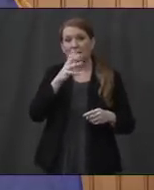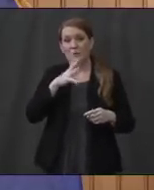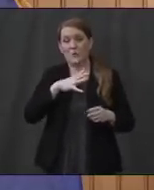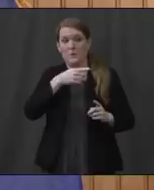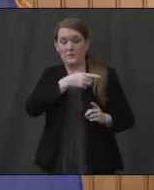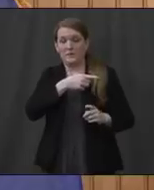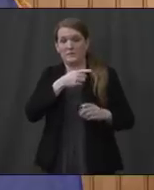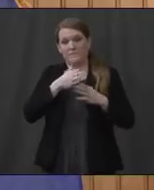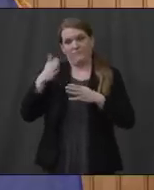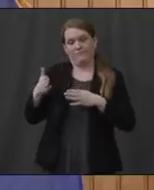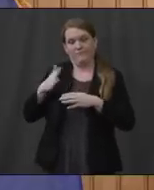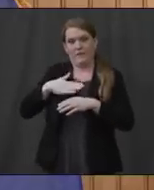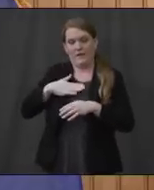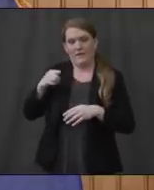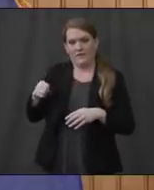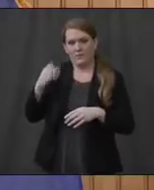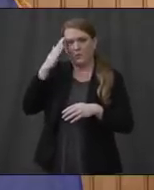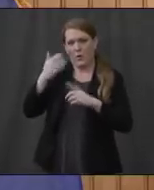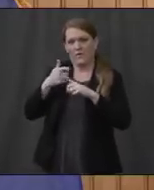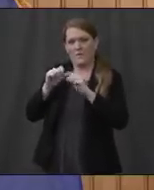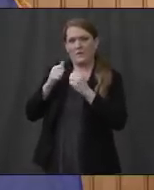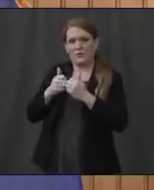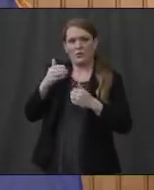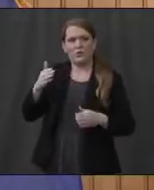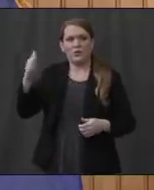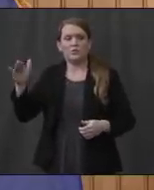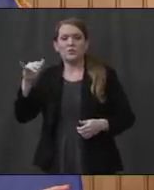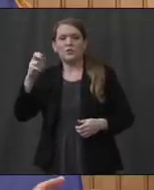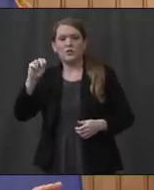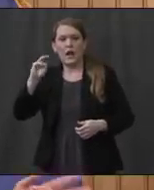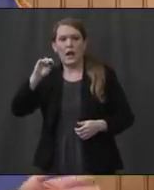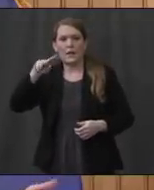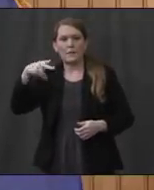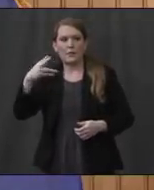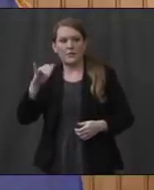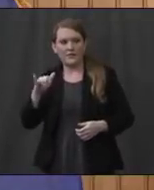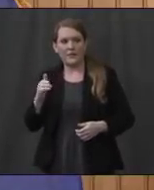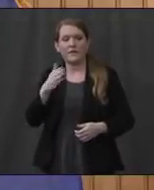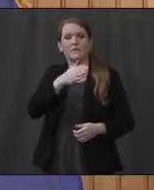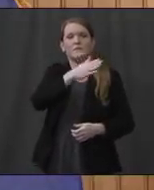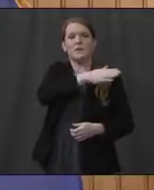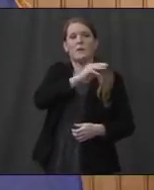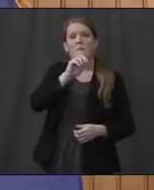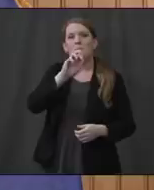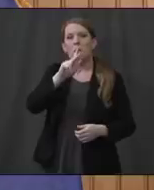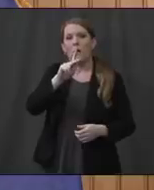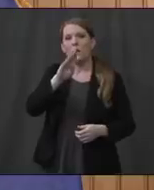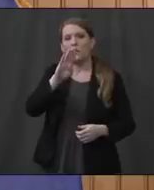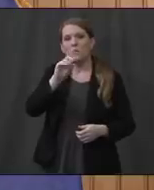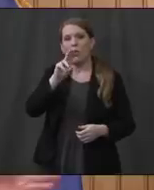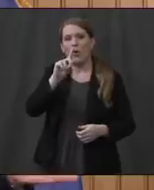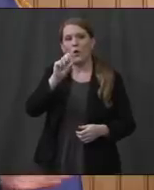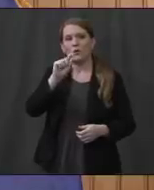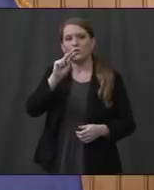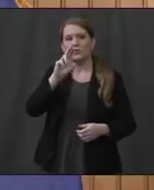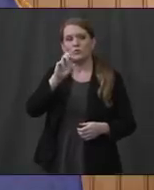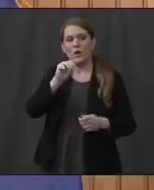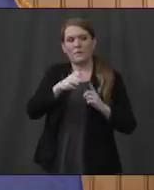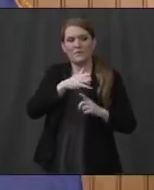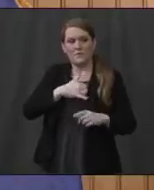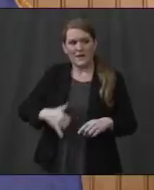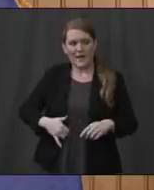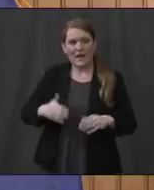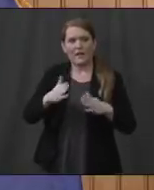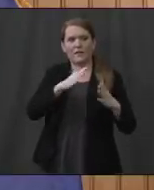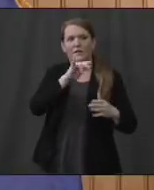association, John Murphy, Nuvance, Martin Borgstrom, Yale New Haven, and Jeff Flax, who's backed